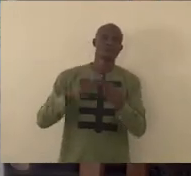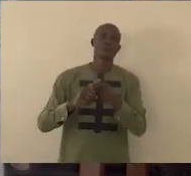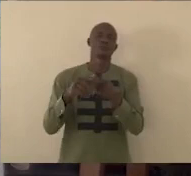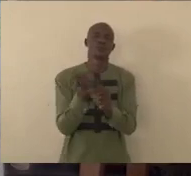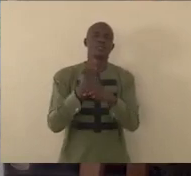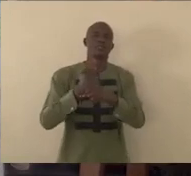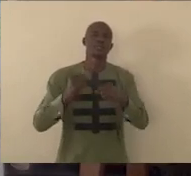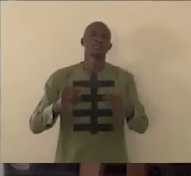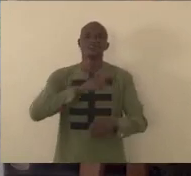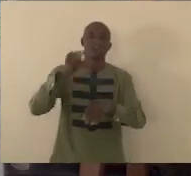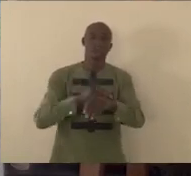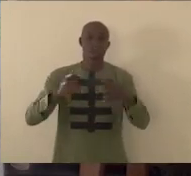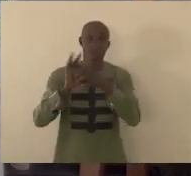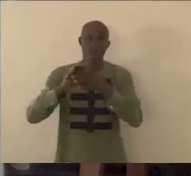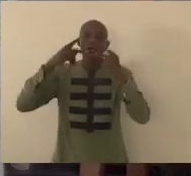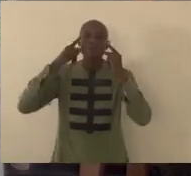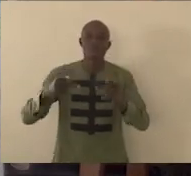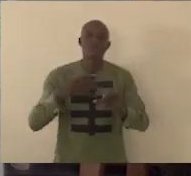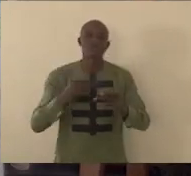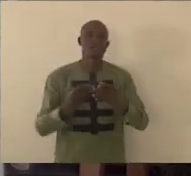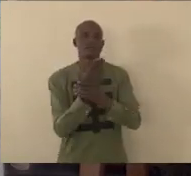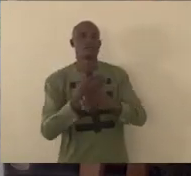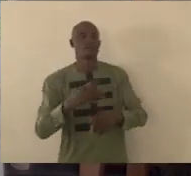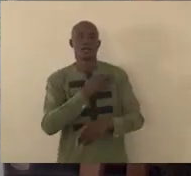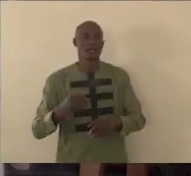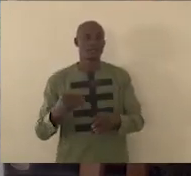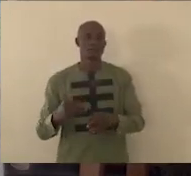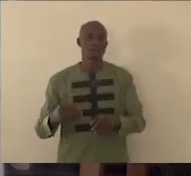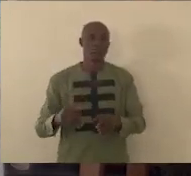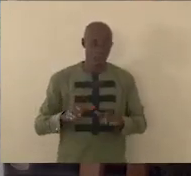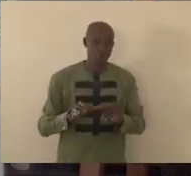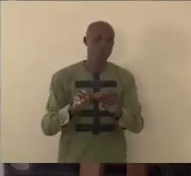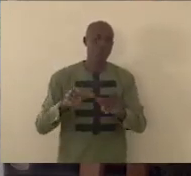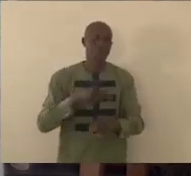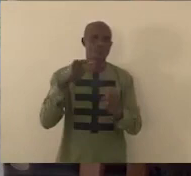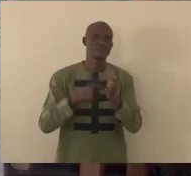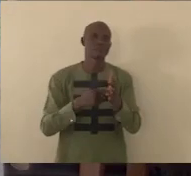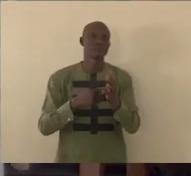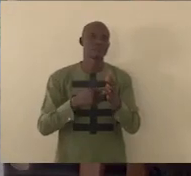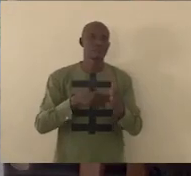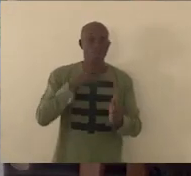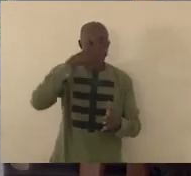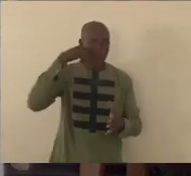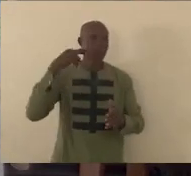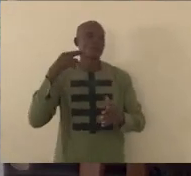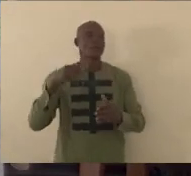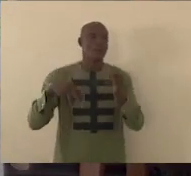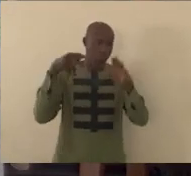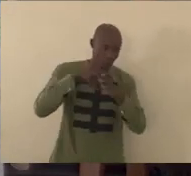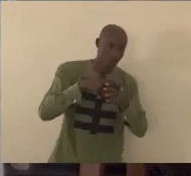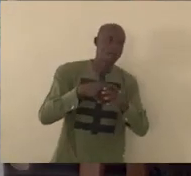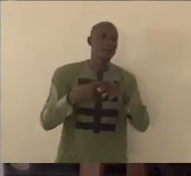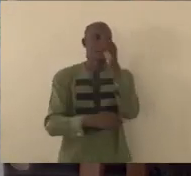towards national unity, peace, and prosperity as long as we remain plagued and afflicted by greedy merchants of money